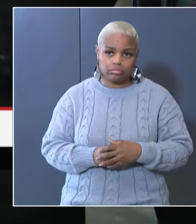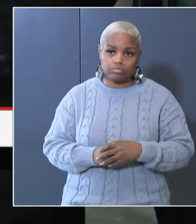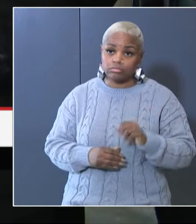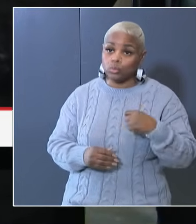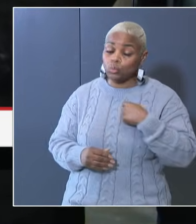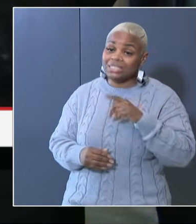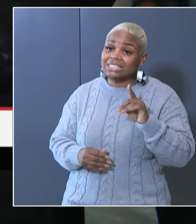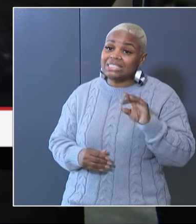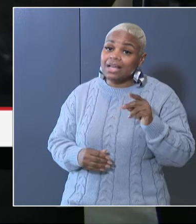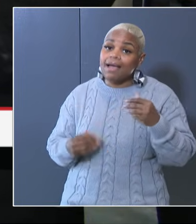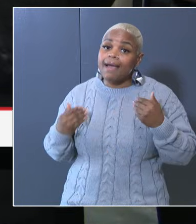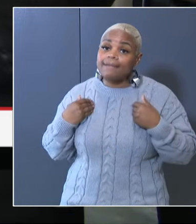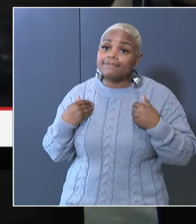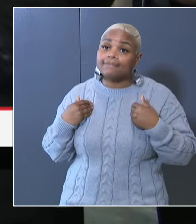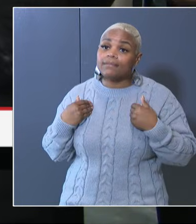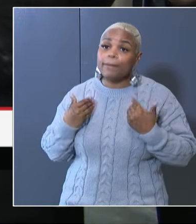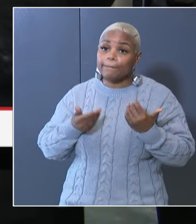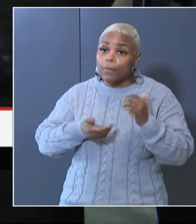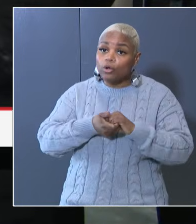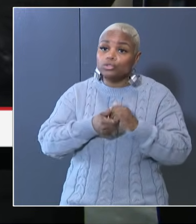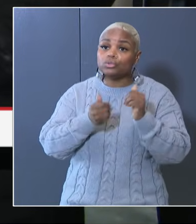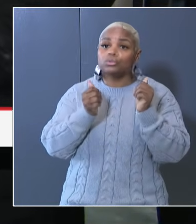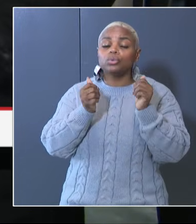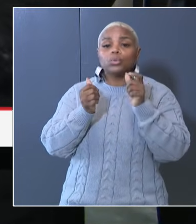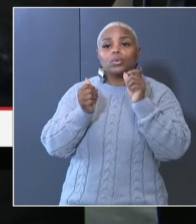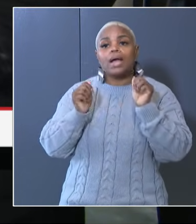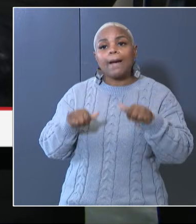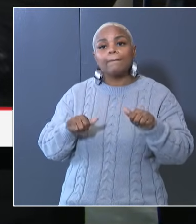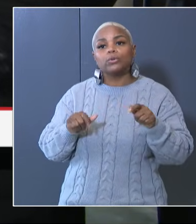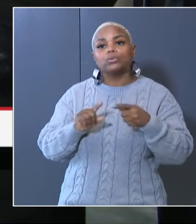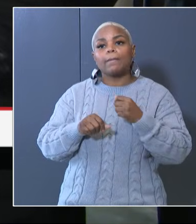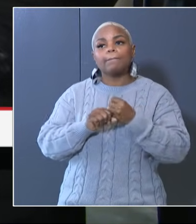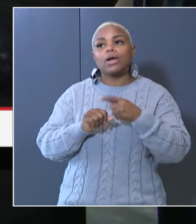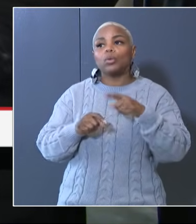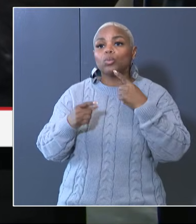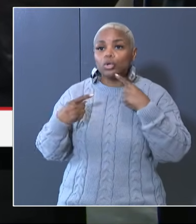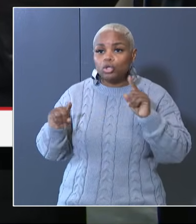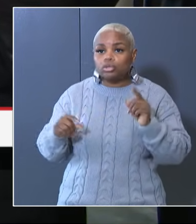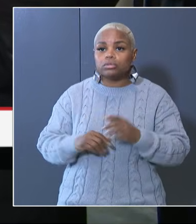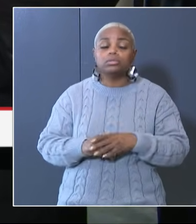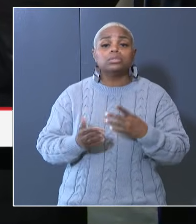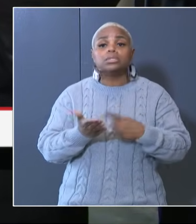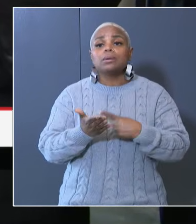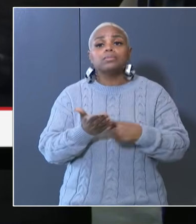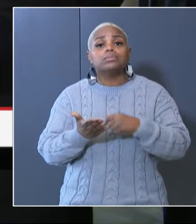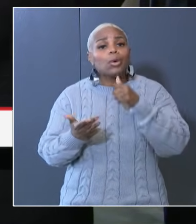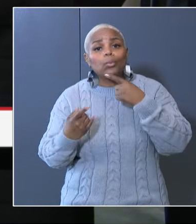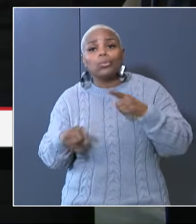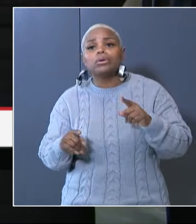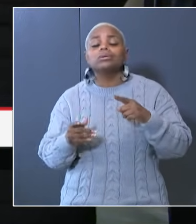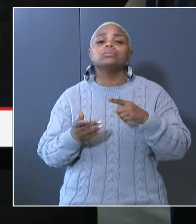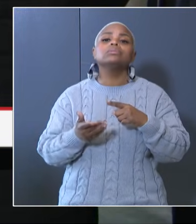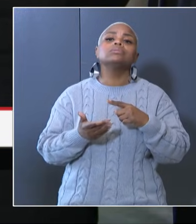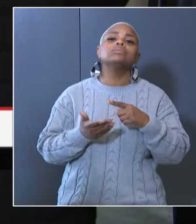it could work. Sometimes it works, sometimes it doesn't work, but what we need more of is more examples of when it works.